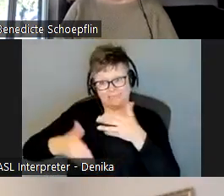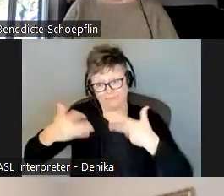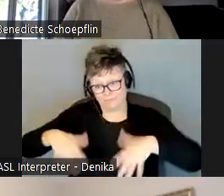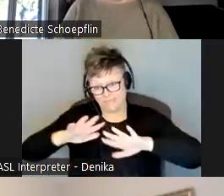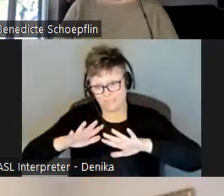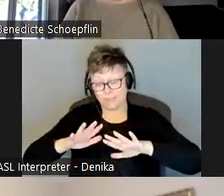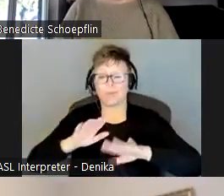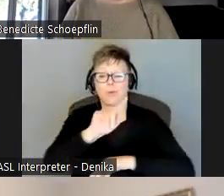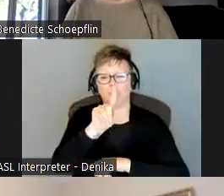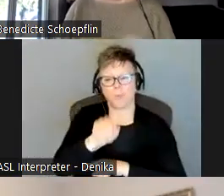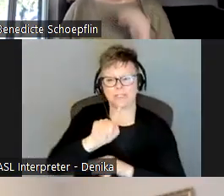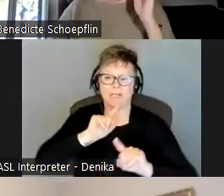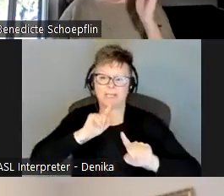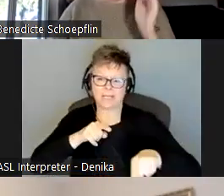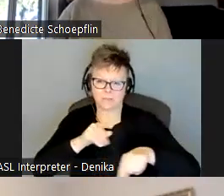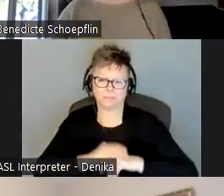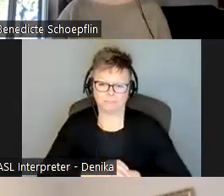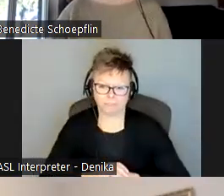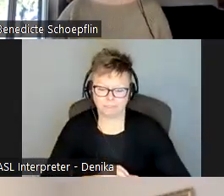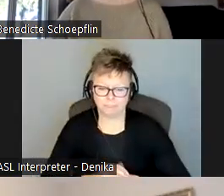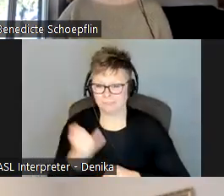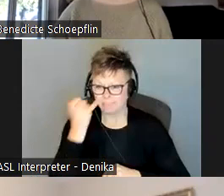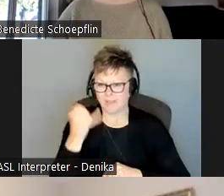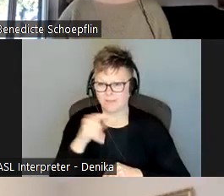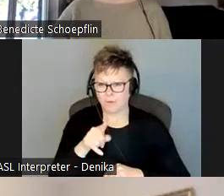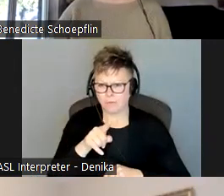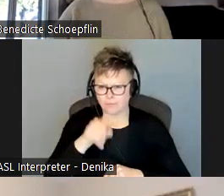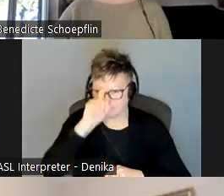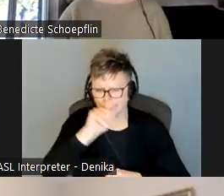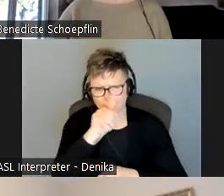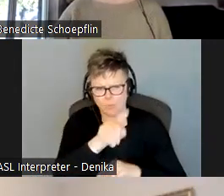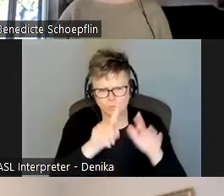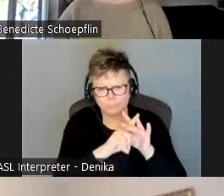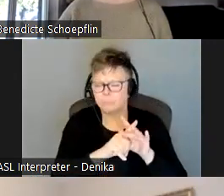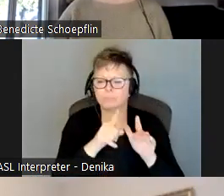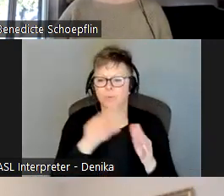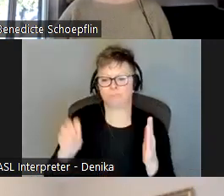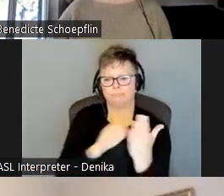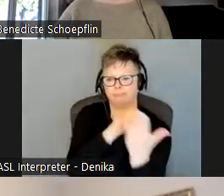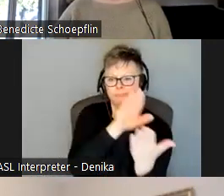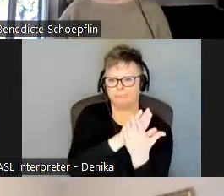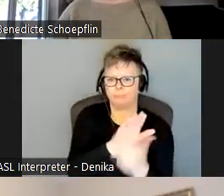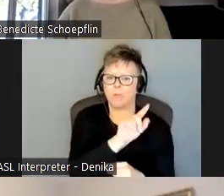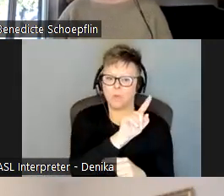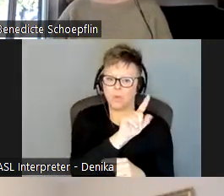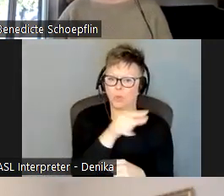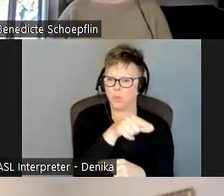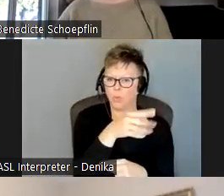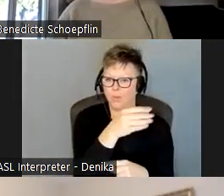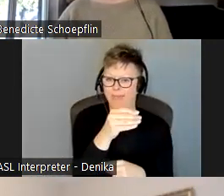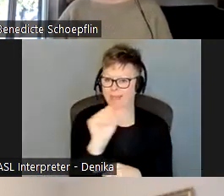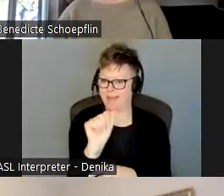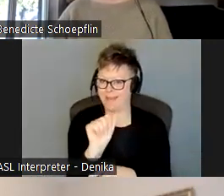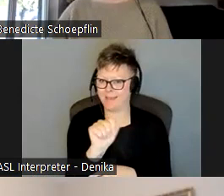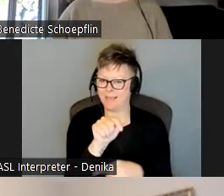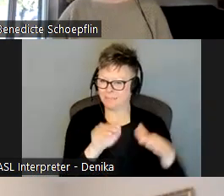answers. If you have questions along the way, you can post those in the Q&A box. We're pleased to have